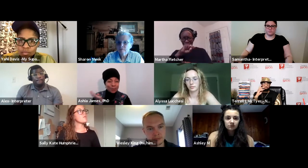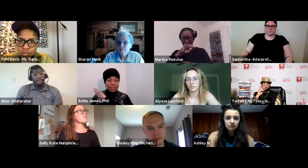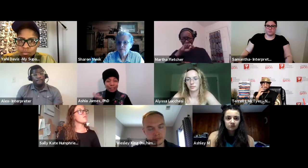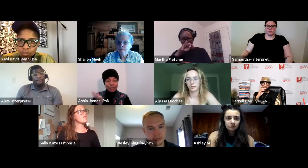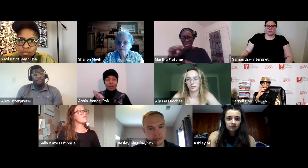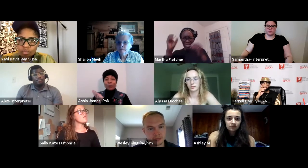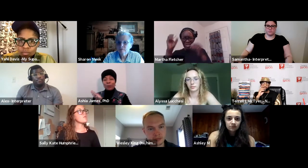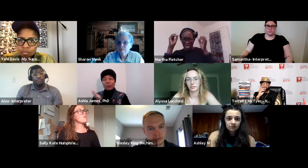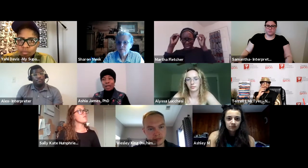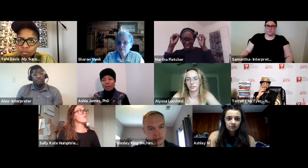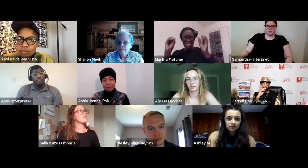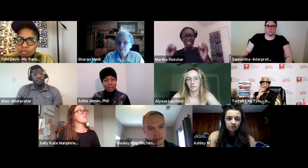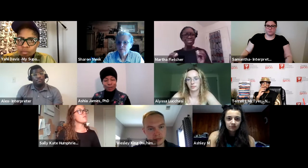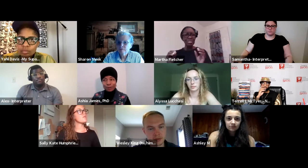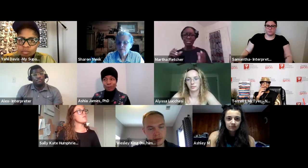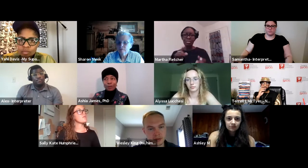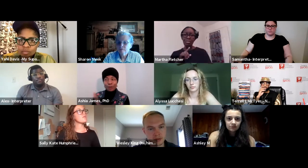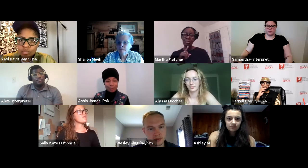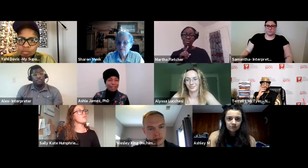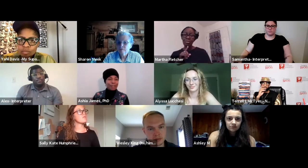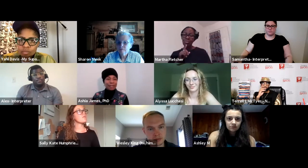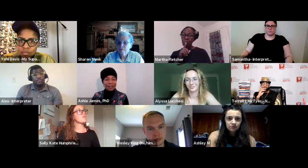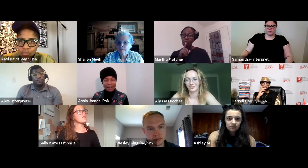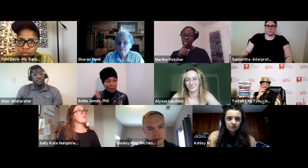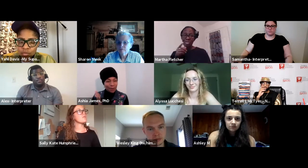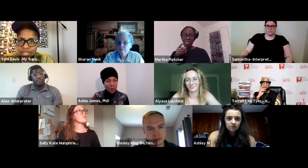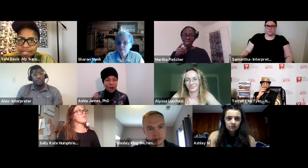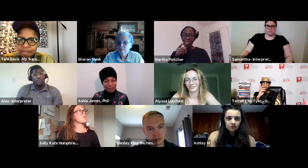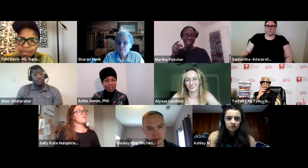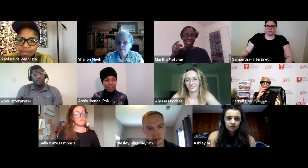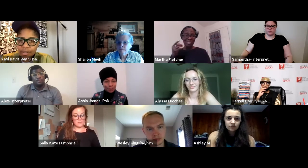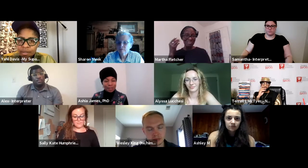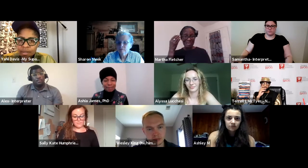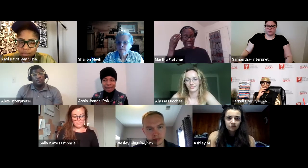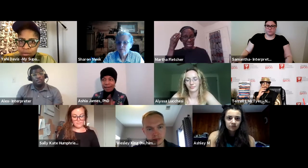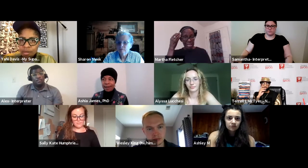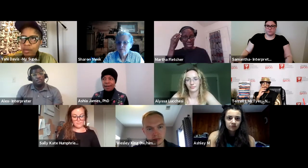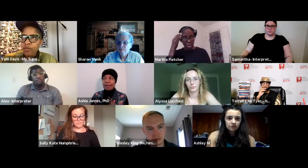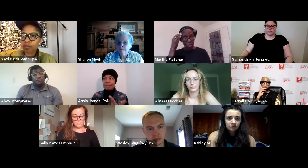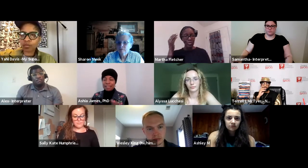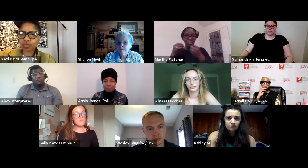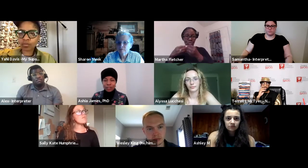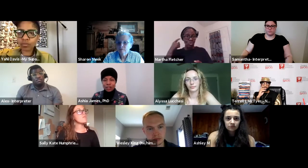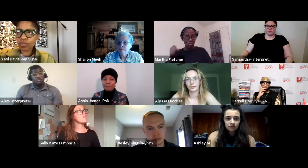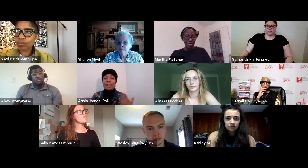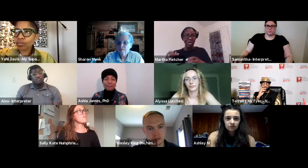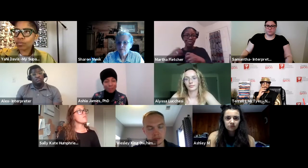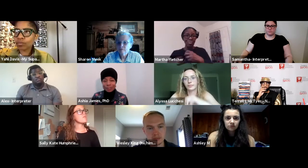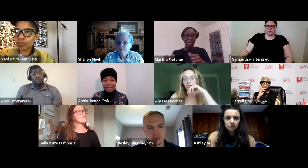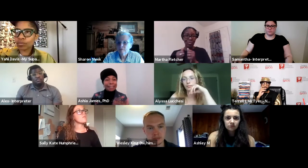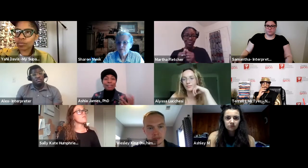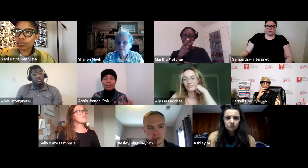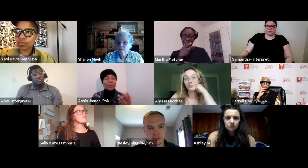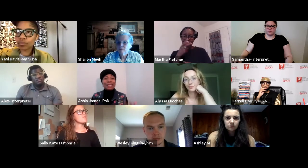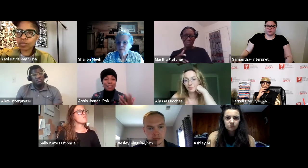I really didn't know that I was going to lose my hearing or have issues with my speech, but I felt